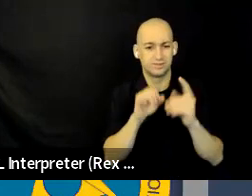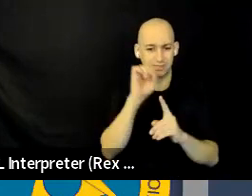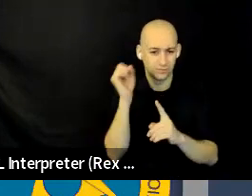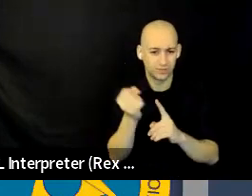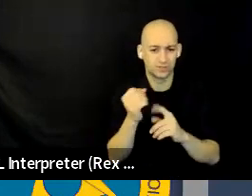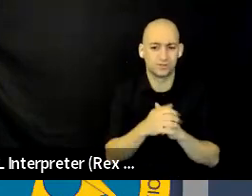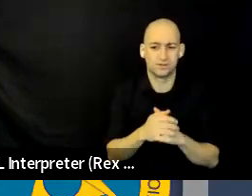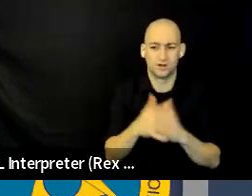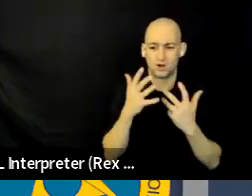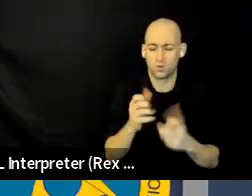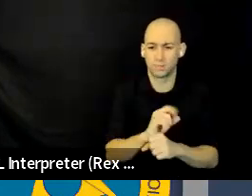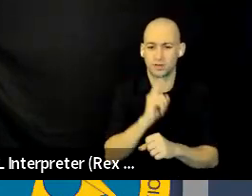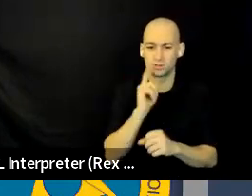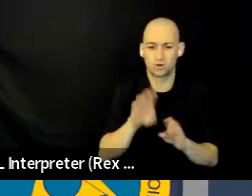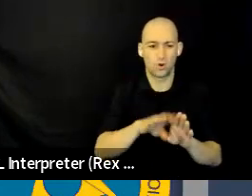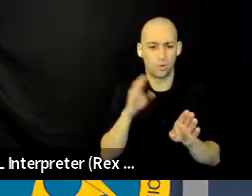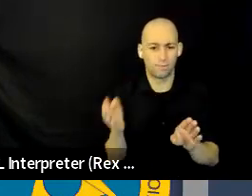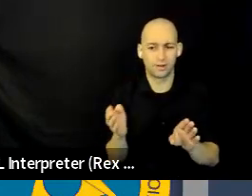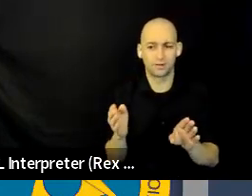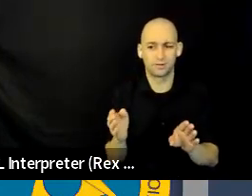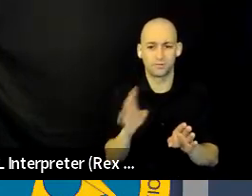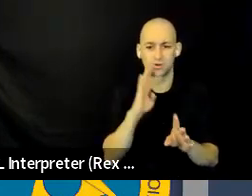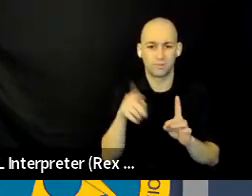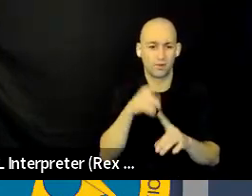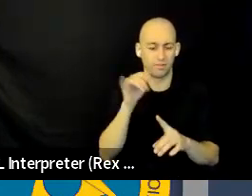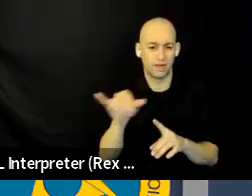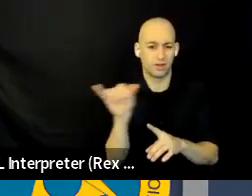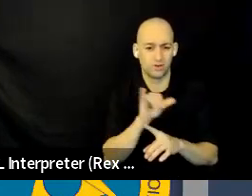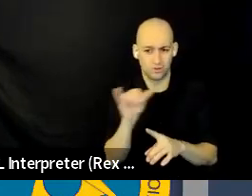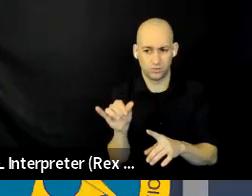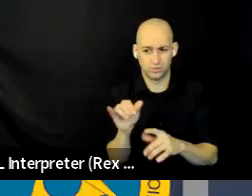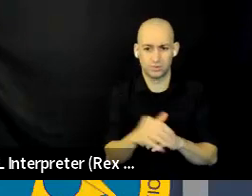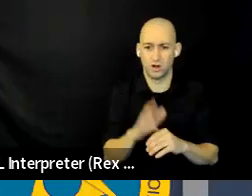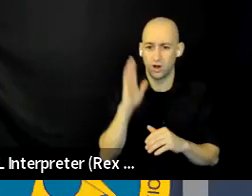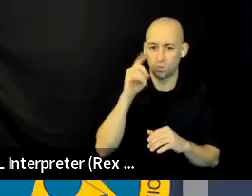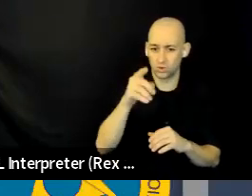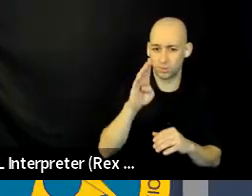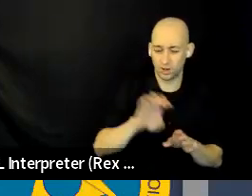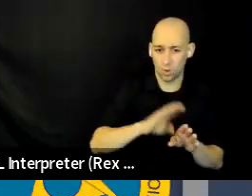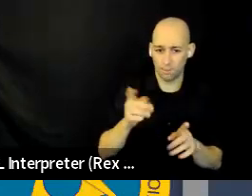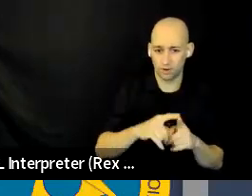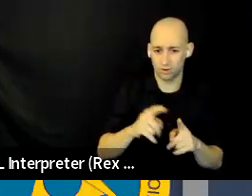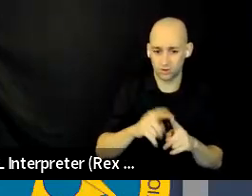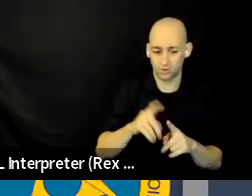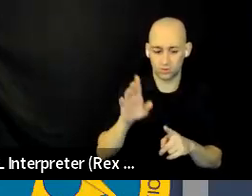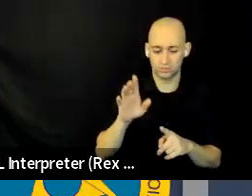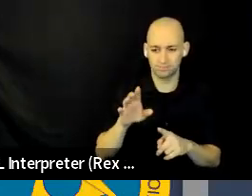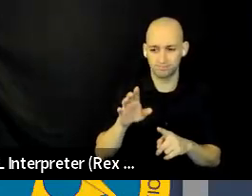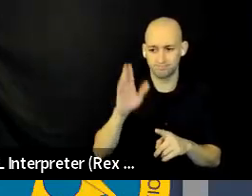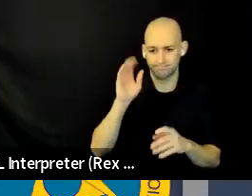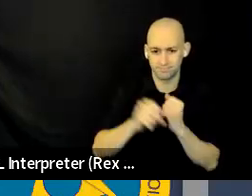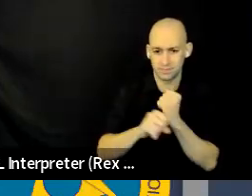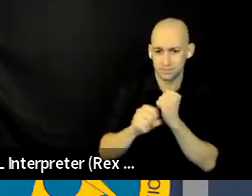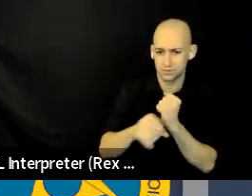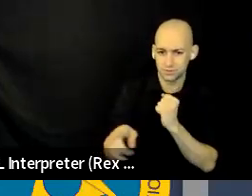we really want to make sure that we're being open about that as well. And would you be open to tool demonstrations for the public so